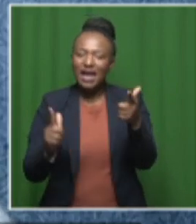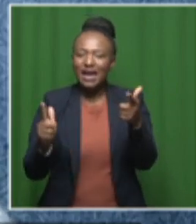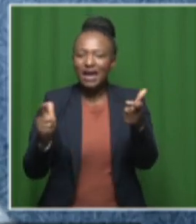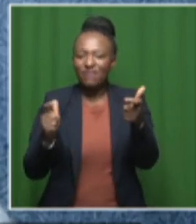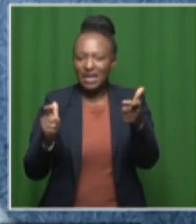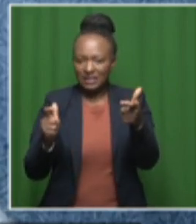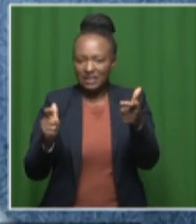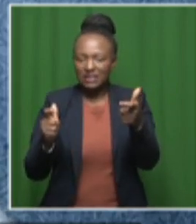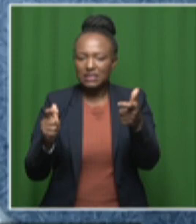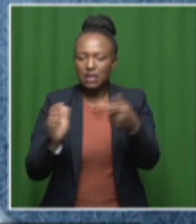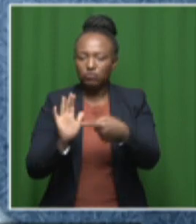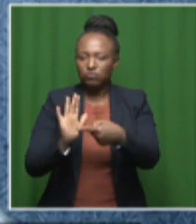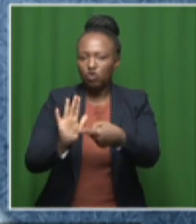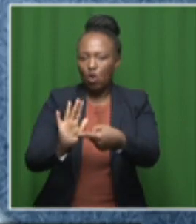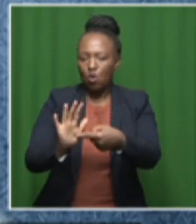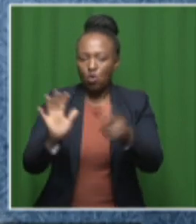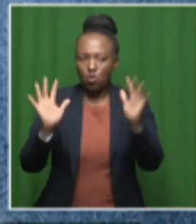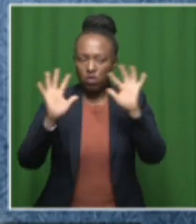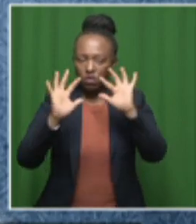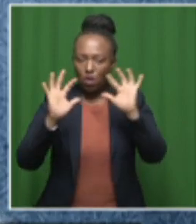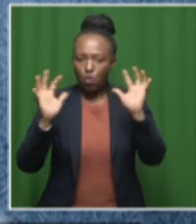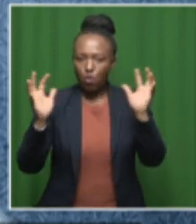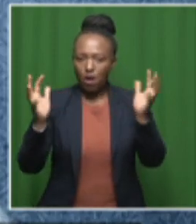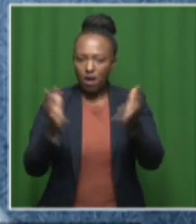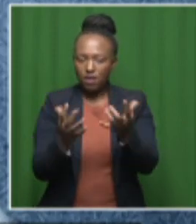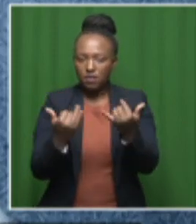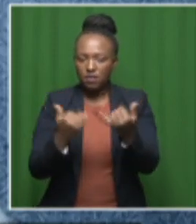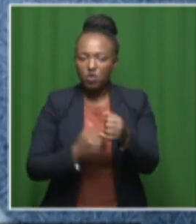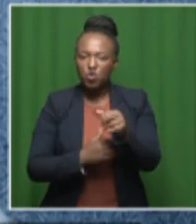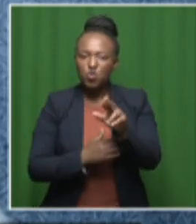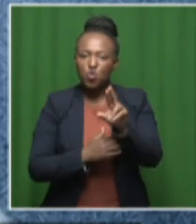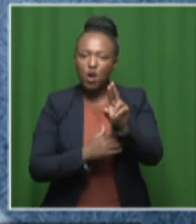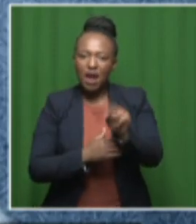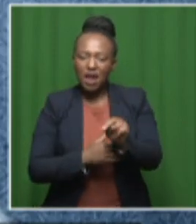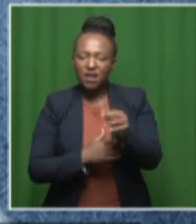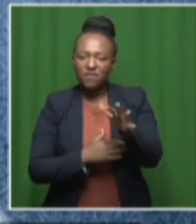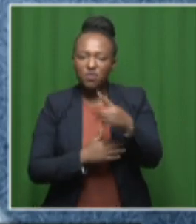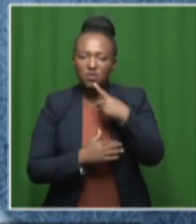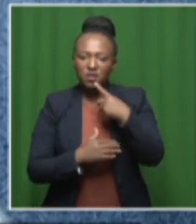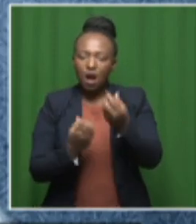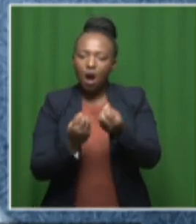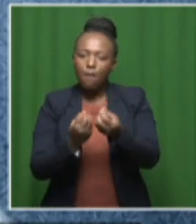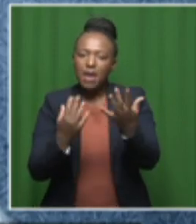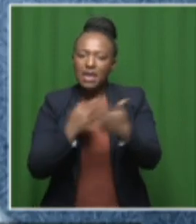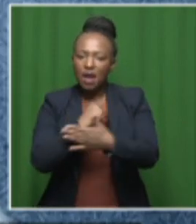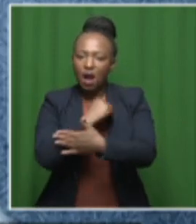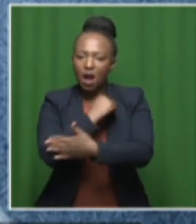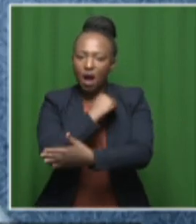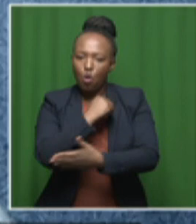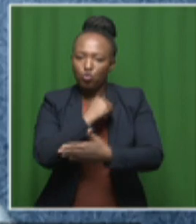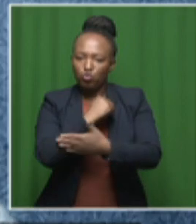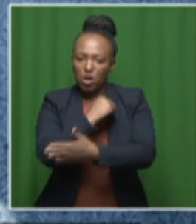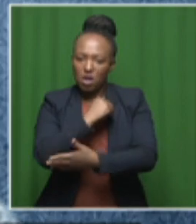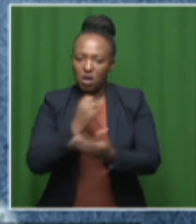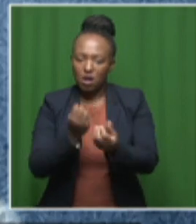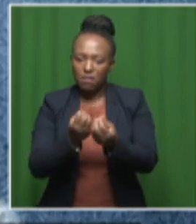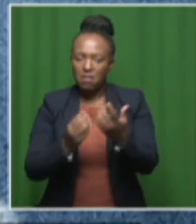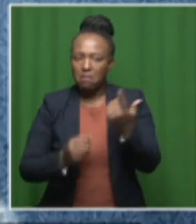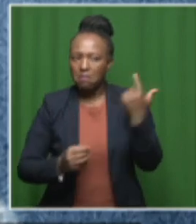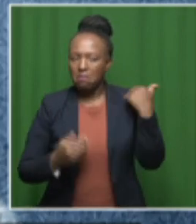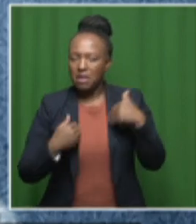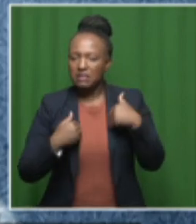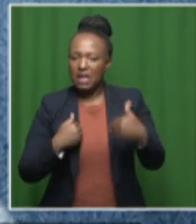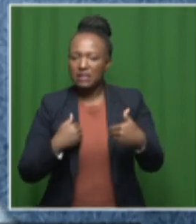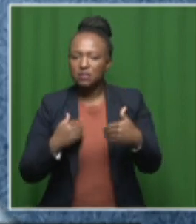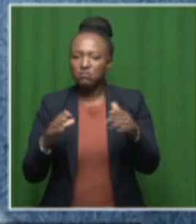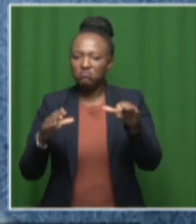world of today. Yeah. The UN, you started by asking how many member states it has. At inception, it had 51